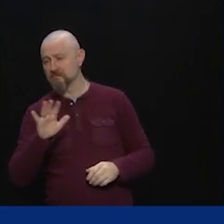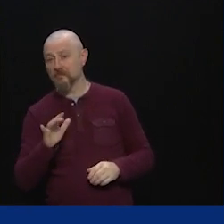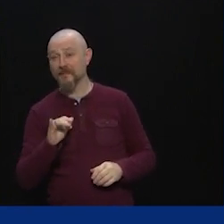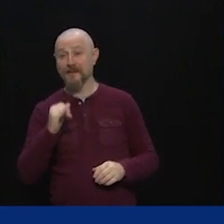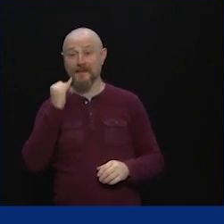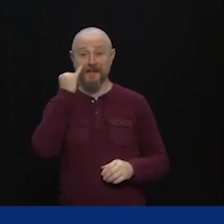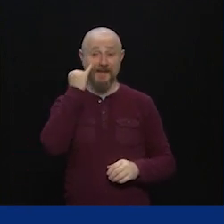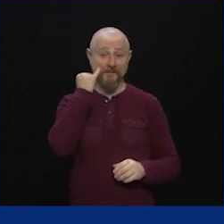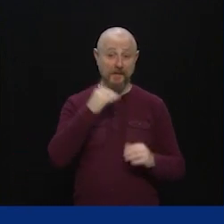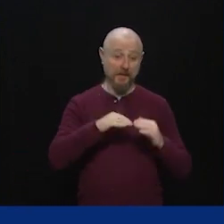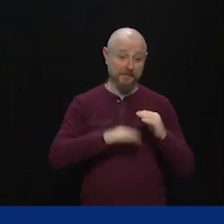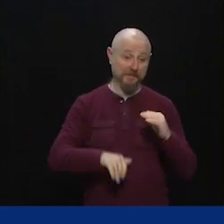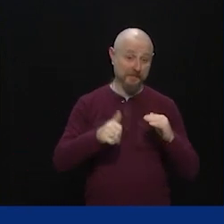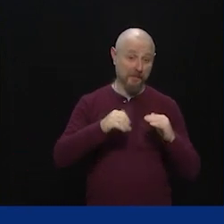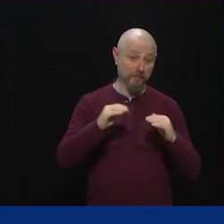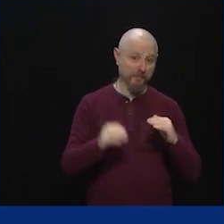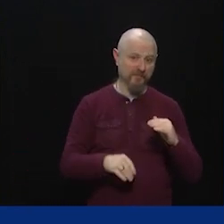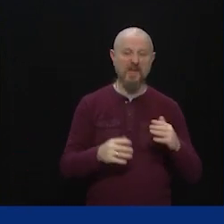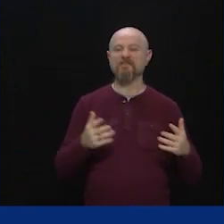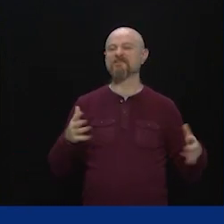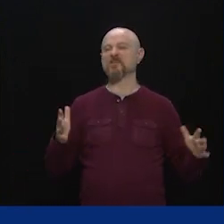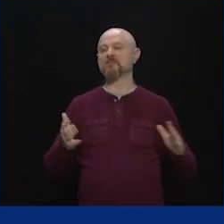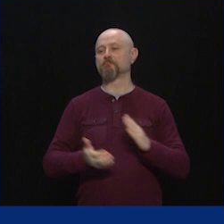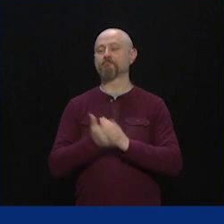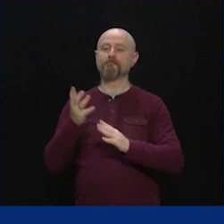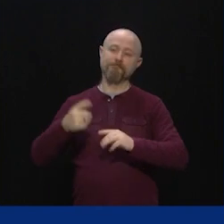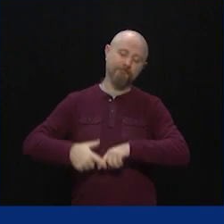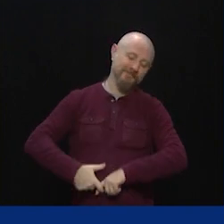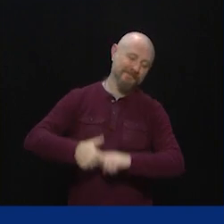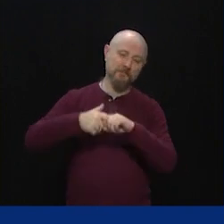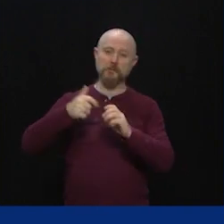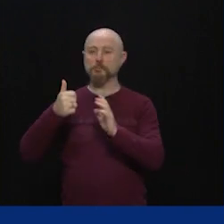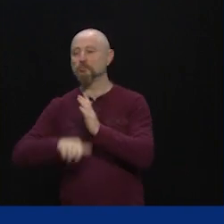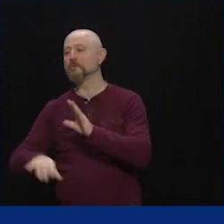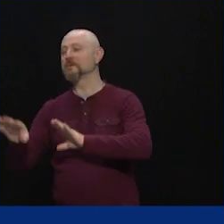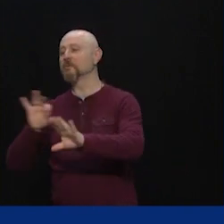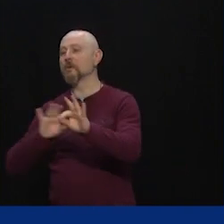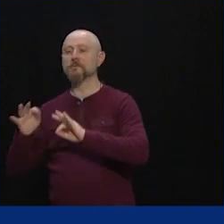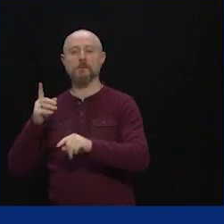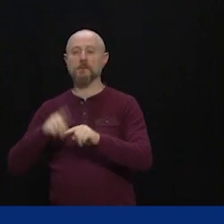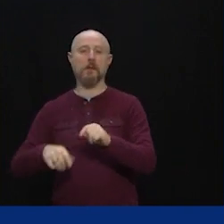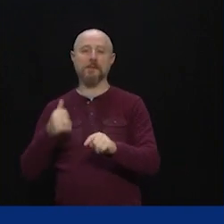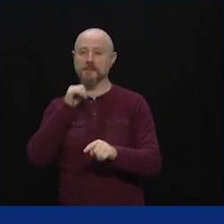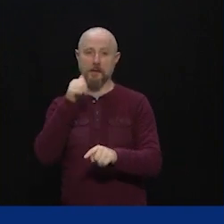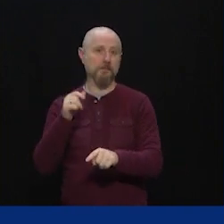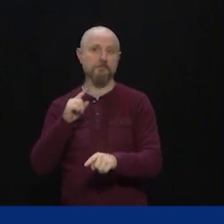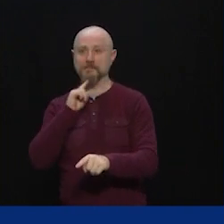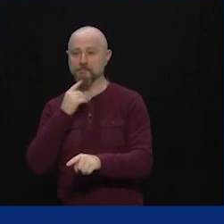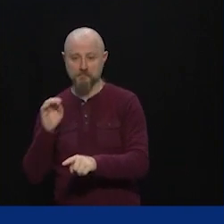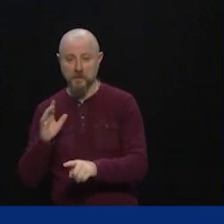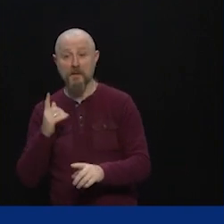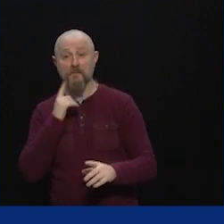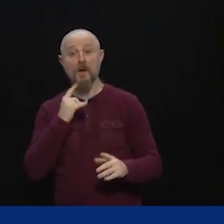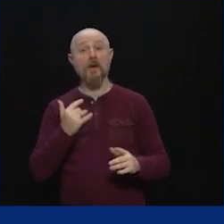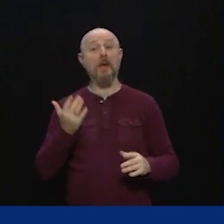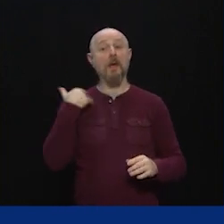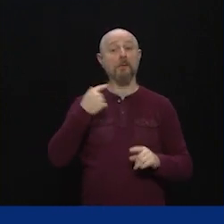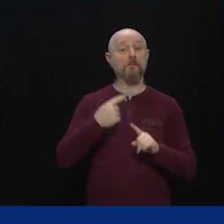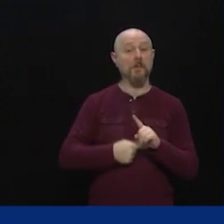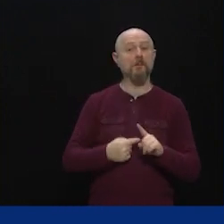it's an automatic cessation of elective surgeries. Last year, it was statewide, regardless of your circumstances. You could have